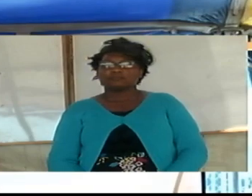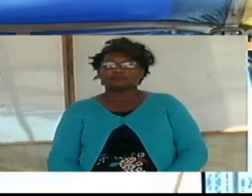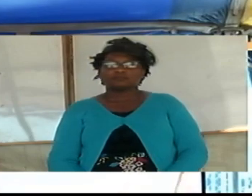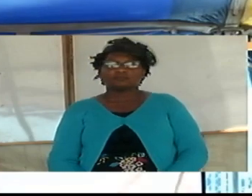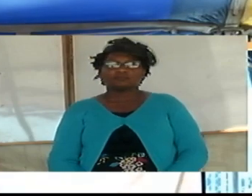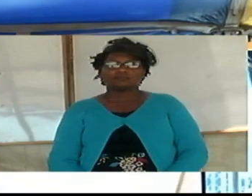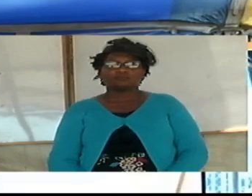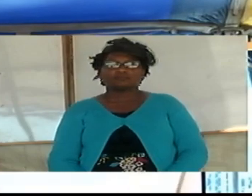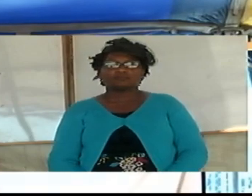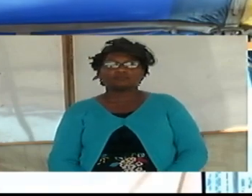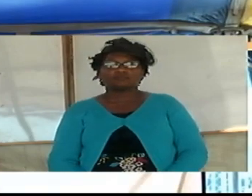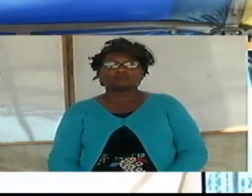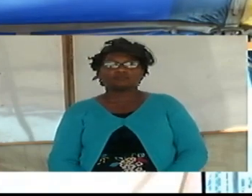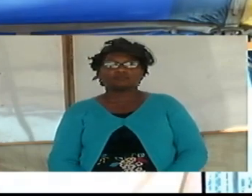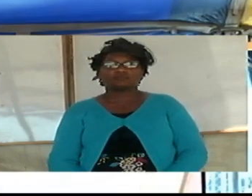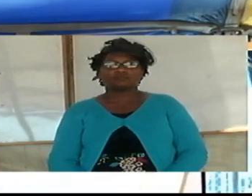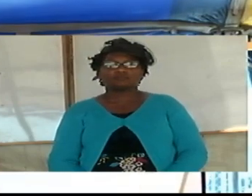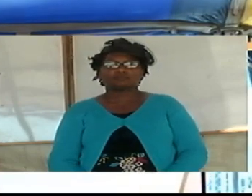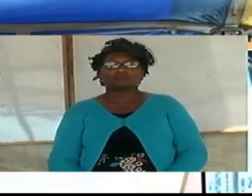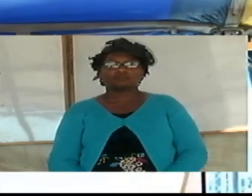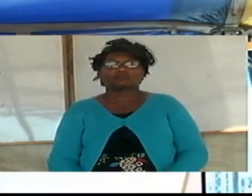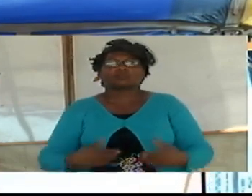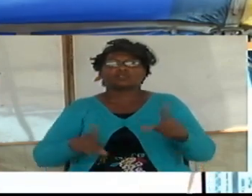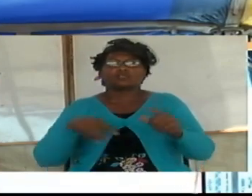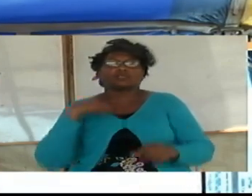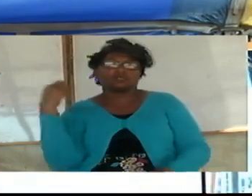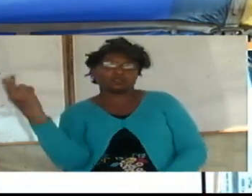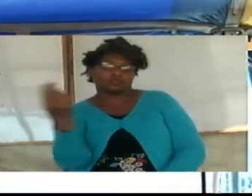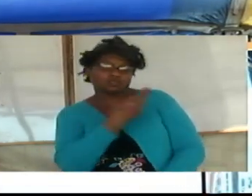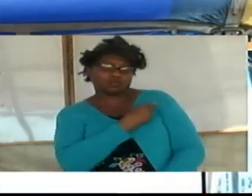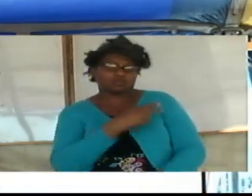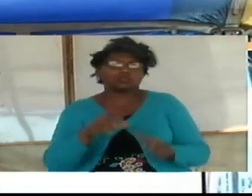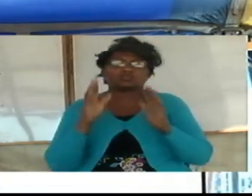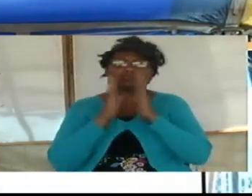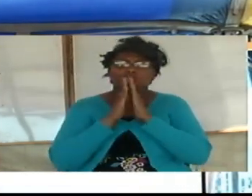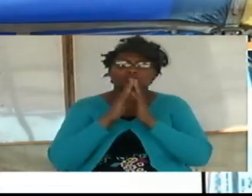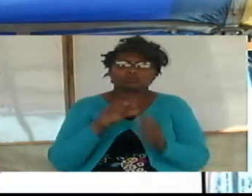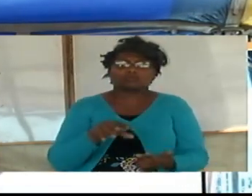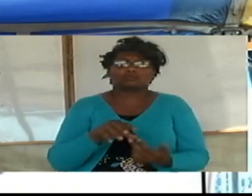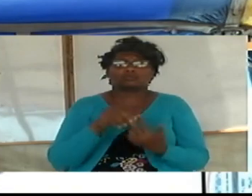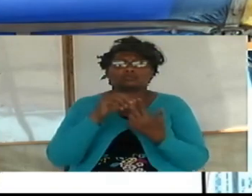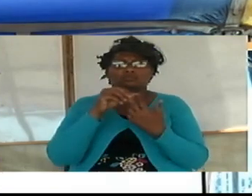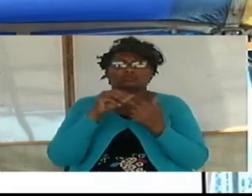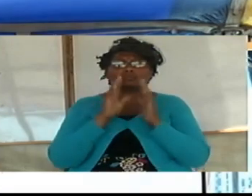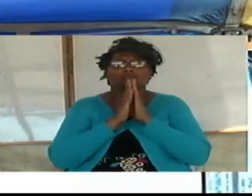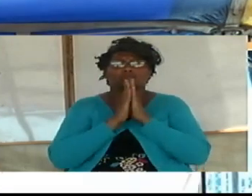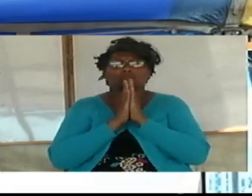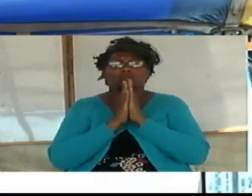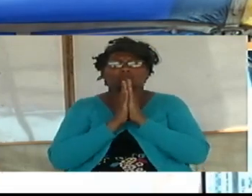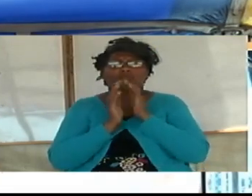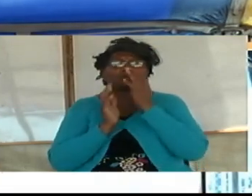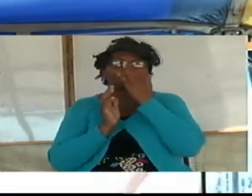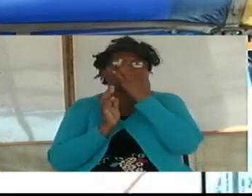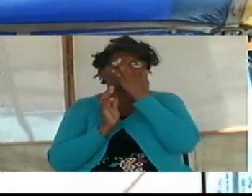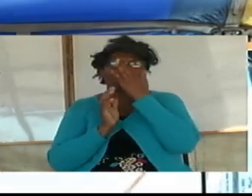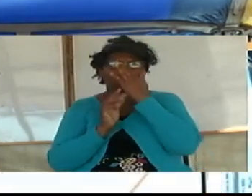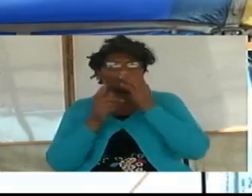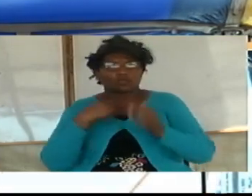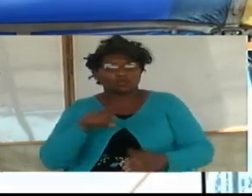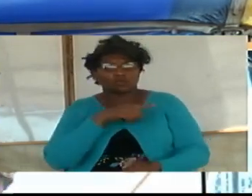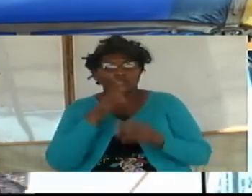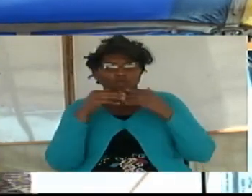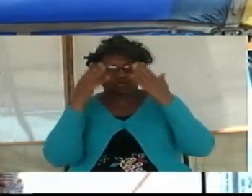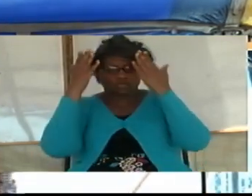just pray. I'm going to ask us to pray a very special prayer as we close. We thank God for